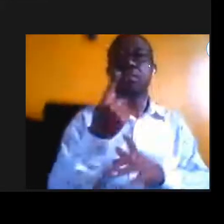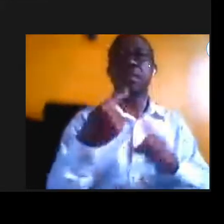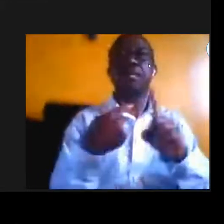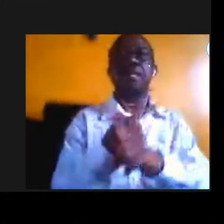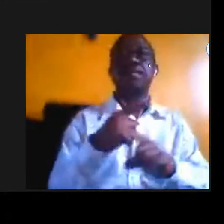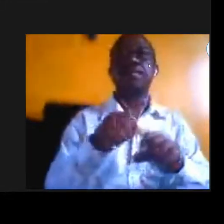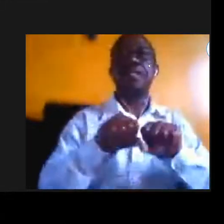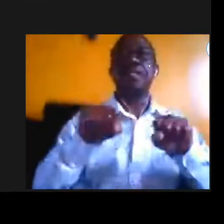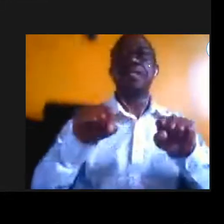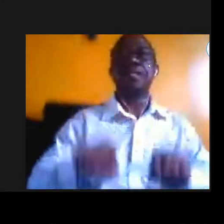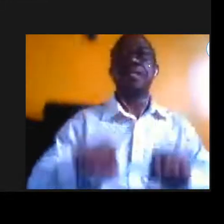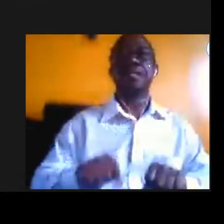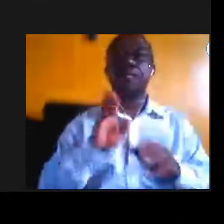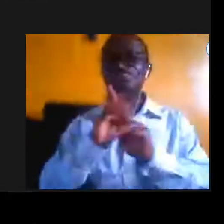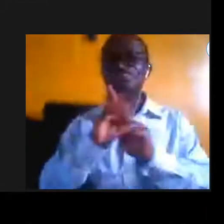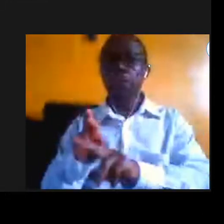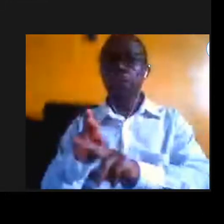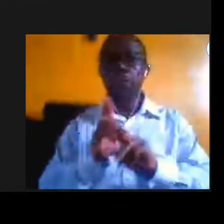reported to